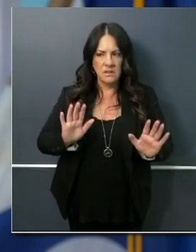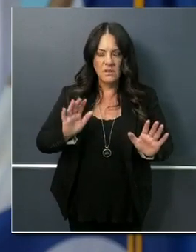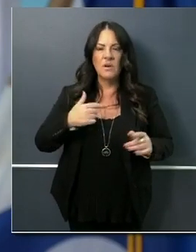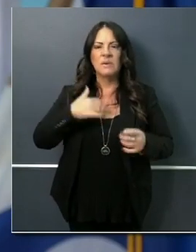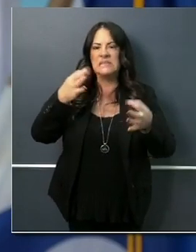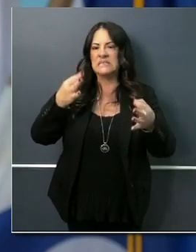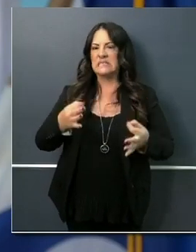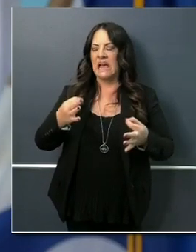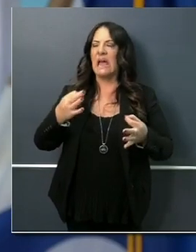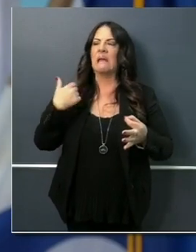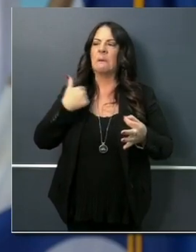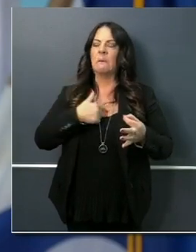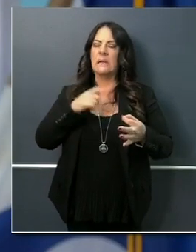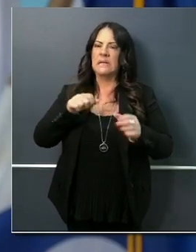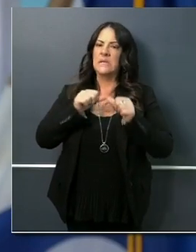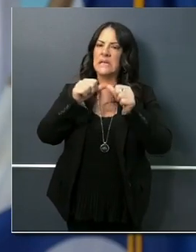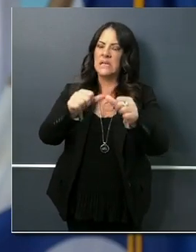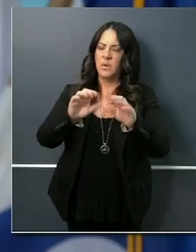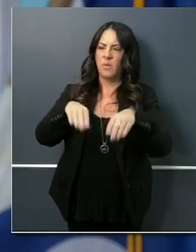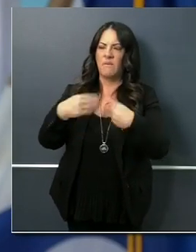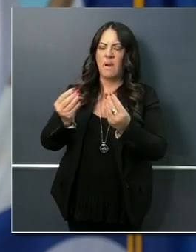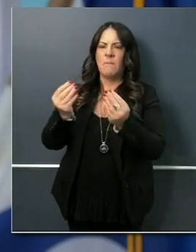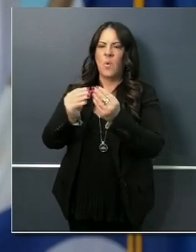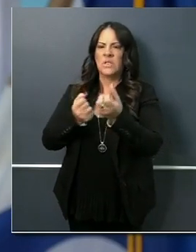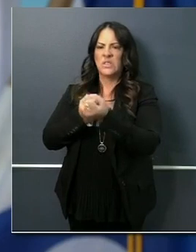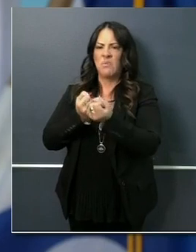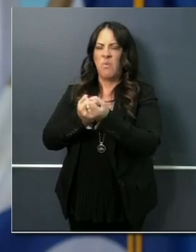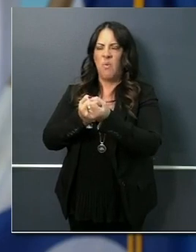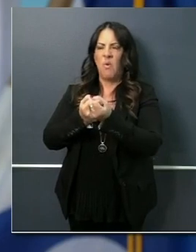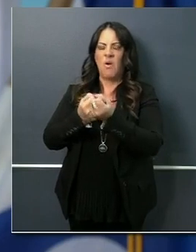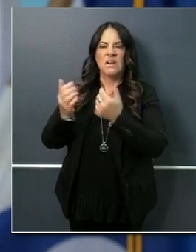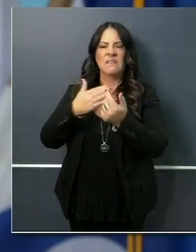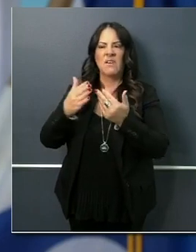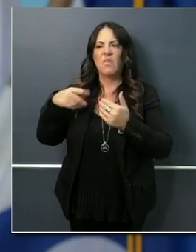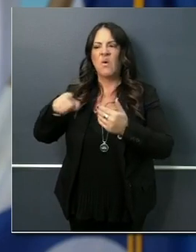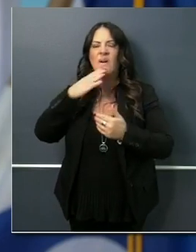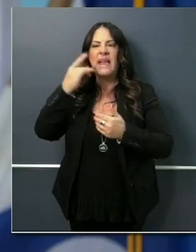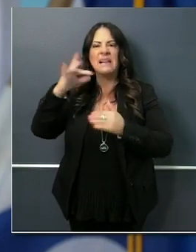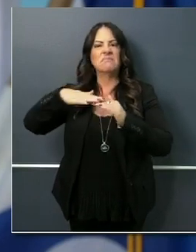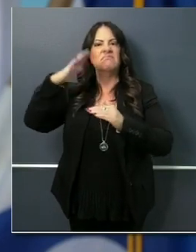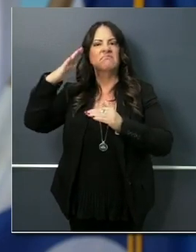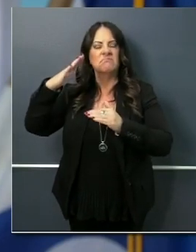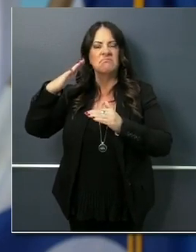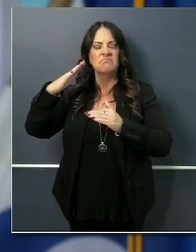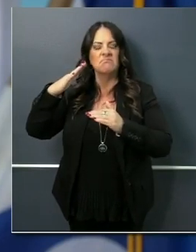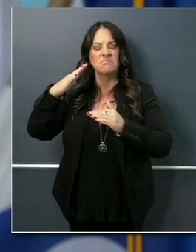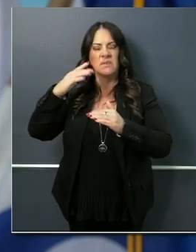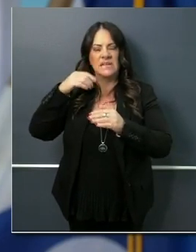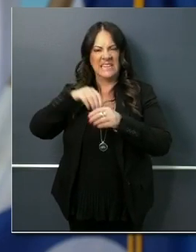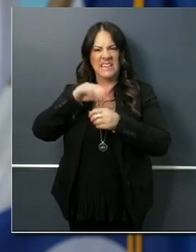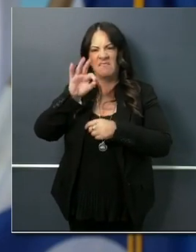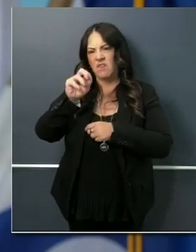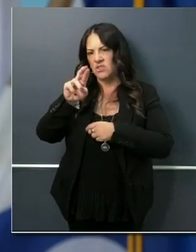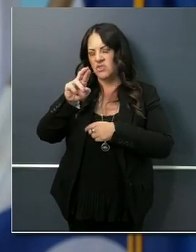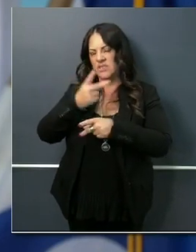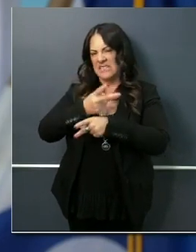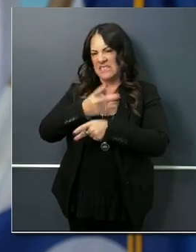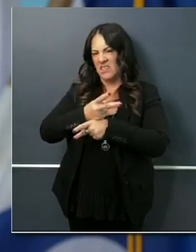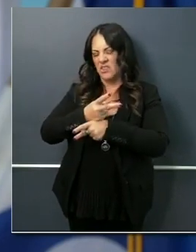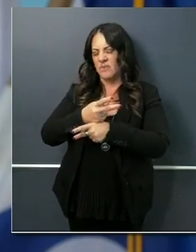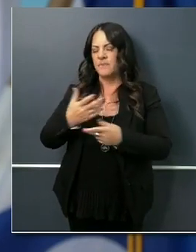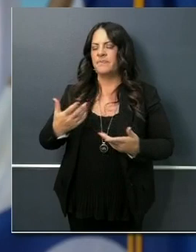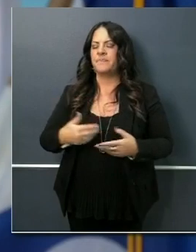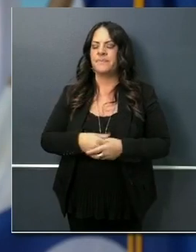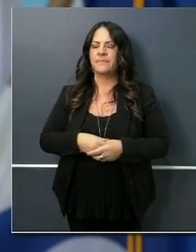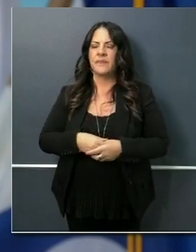emancipation process, and we're providing resources, millions of dollars, to do just that, to extend the time where people can